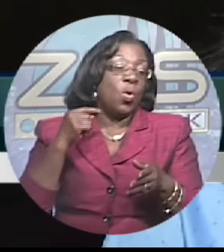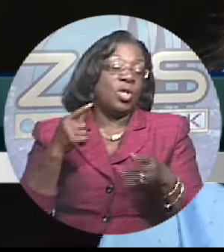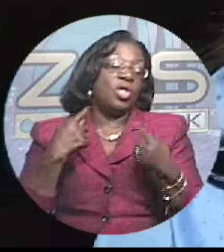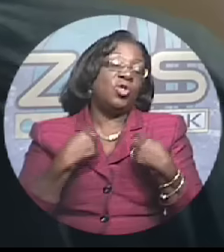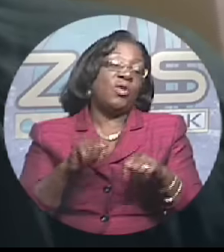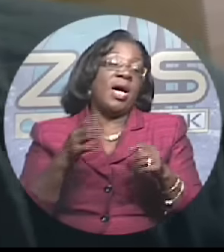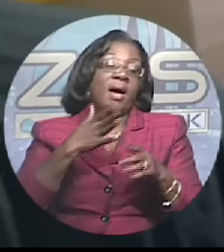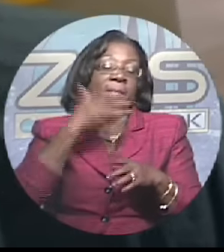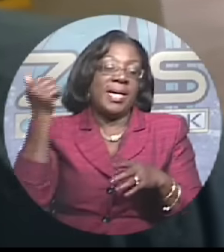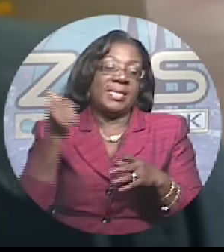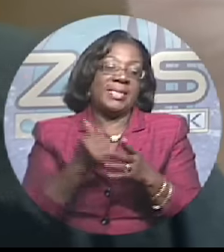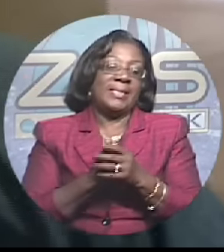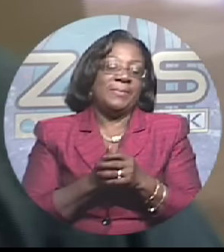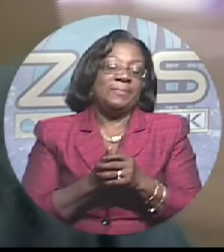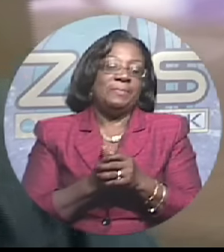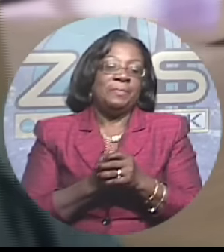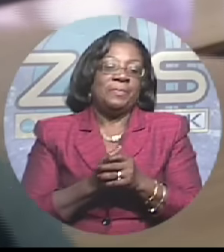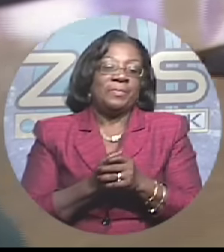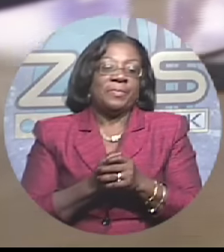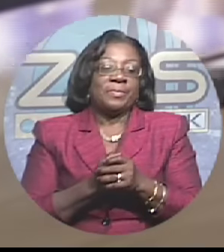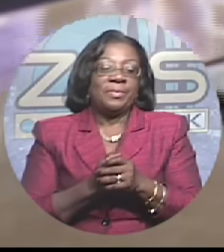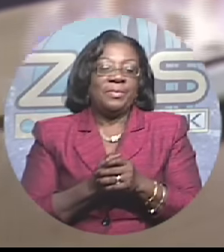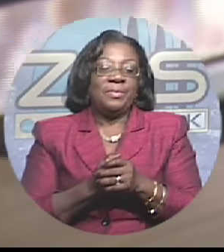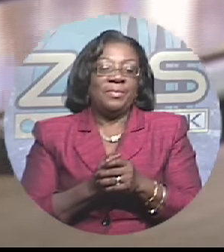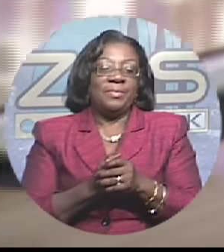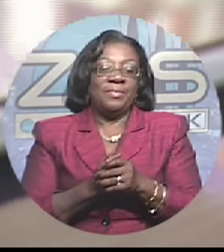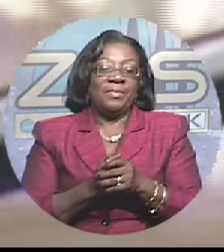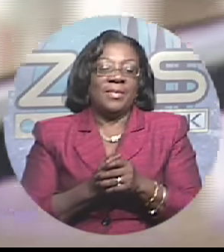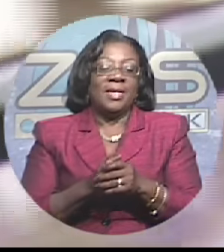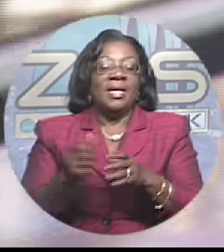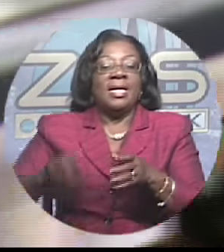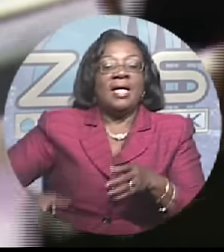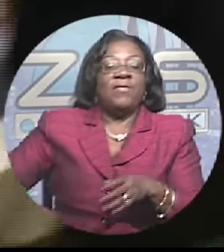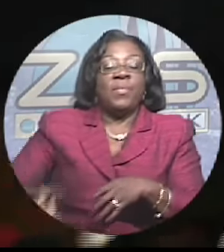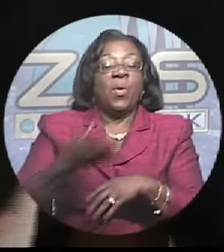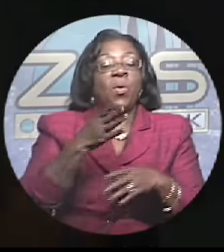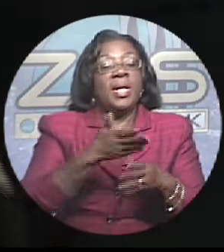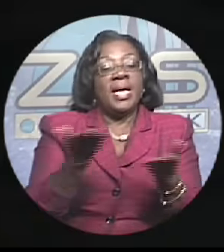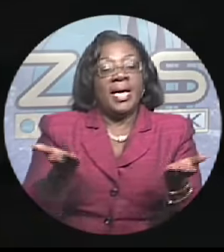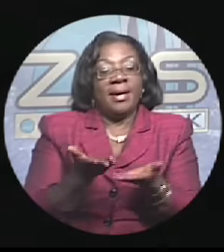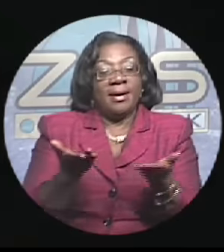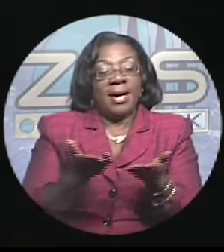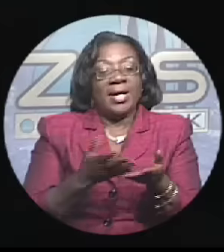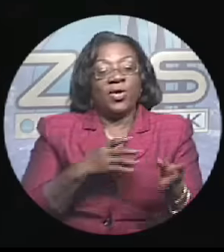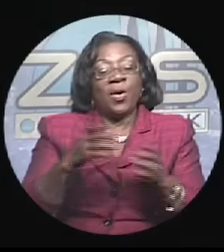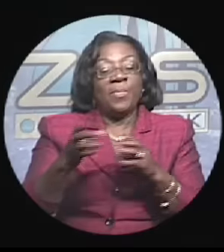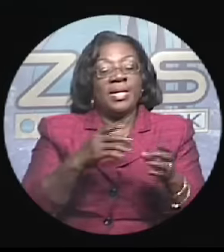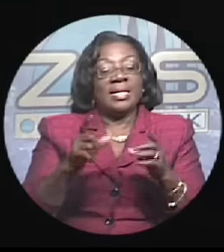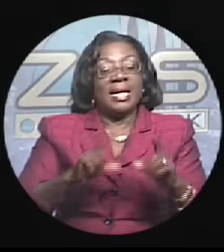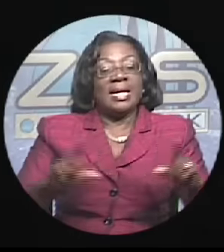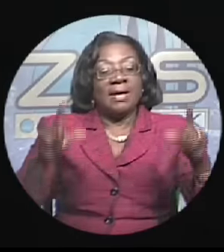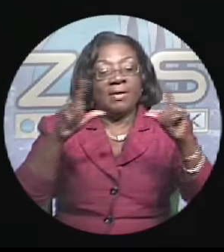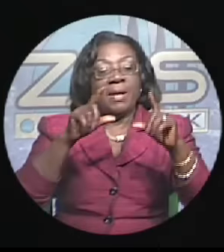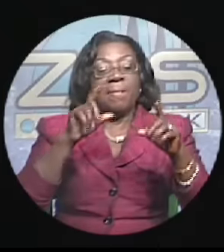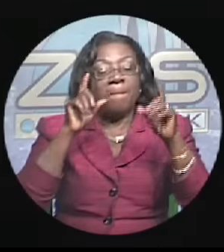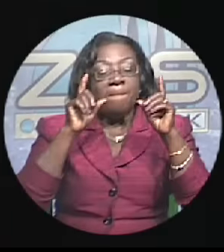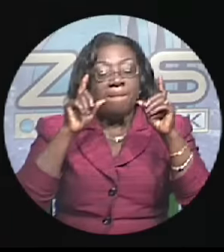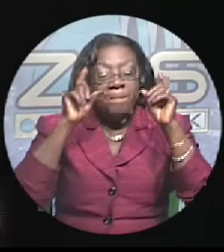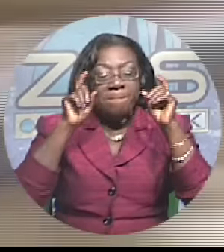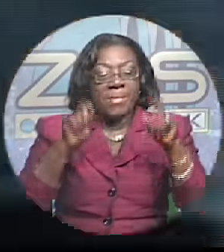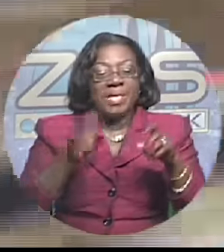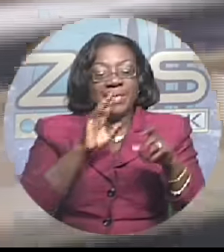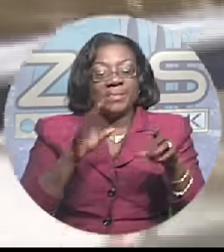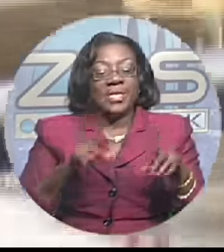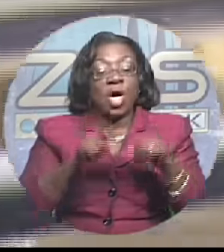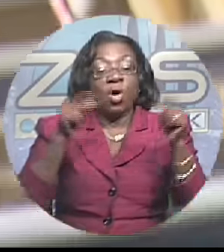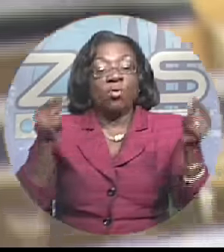best. What it means for you, bowl here, but to compete at that level, boy, it must be a great feeling. Yeah, it's always